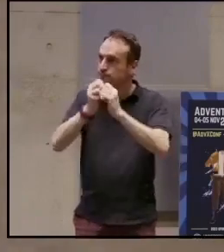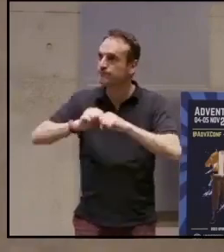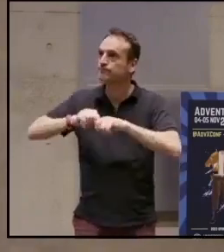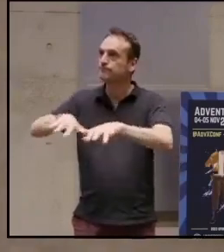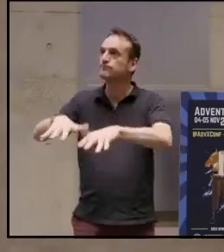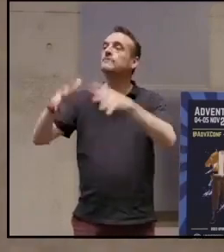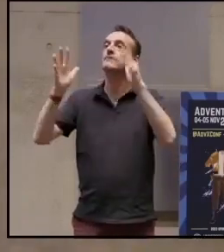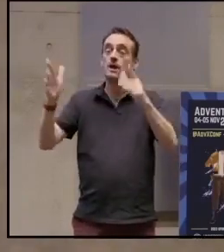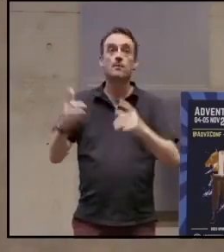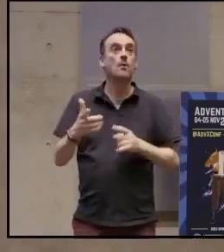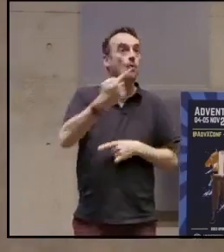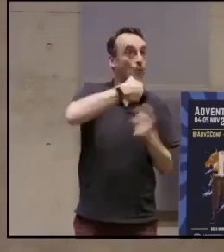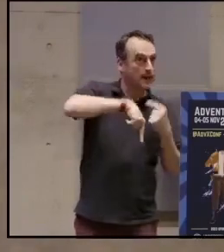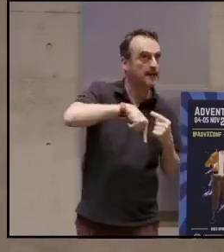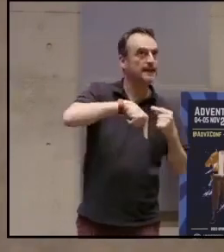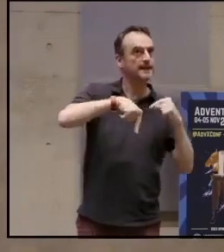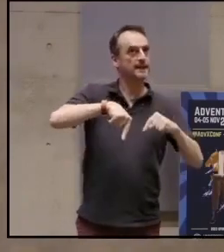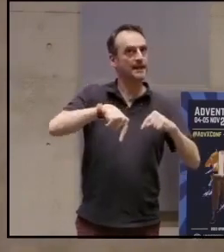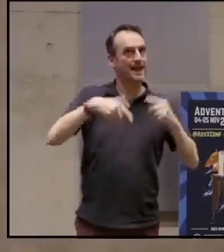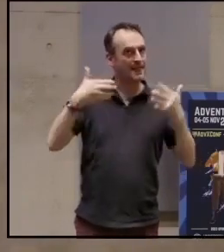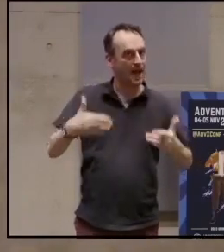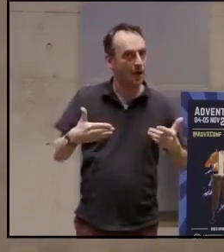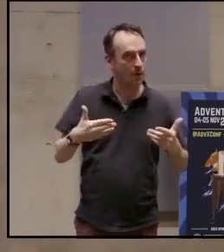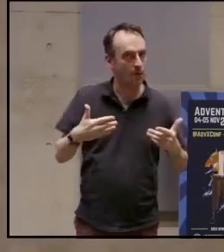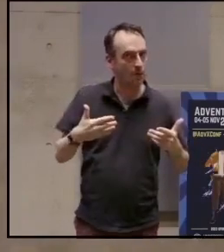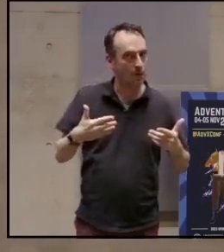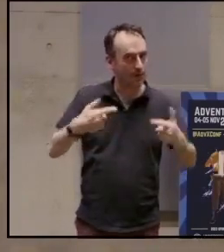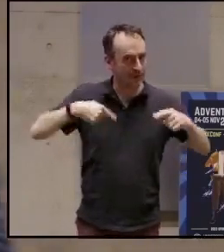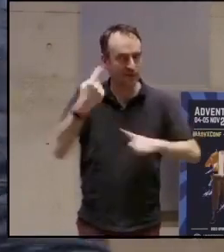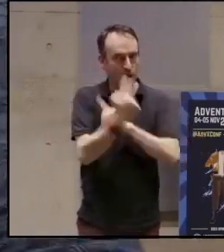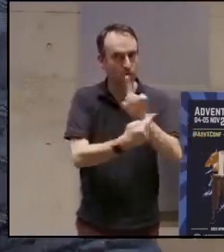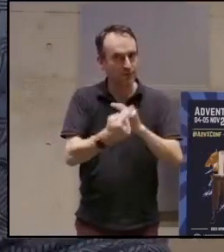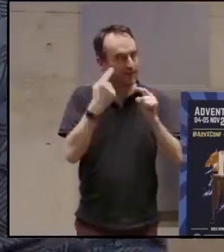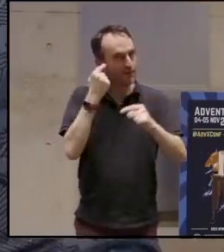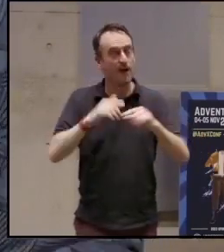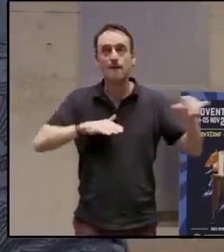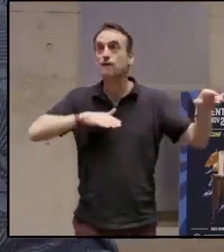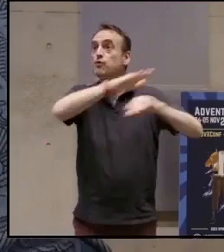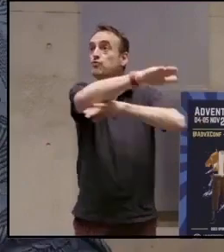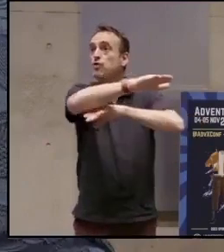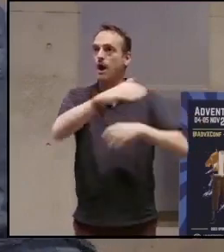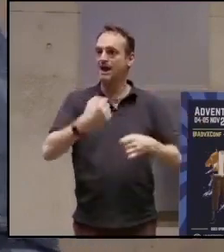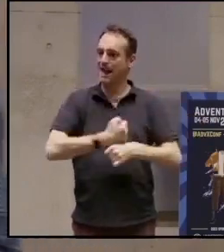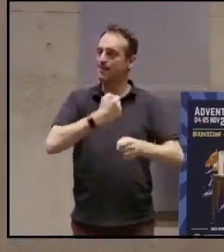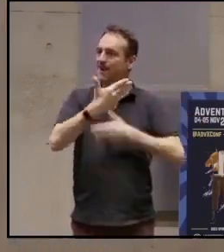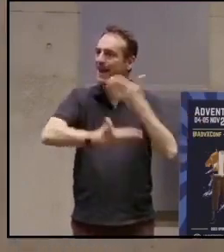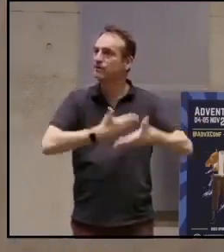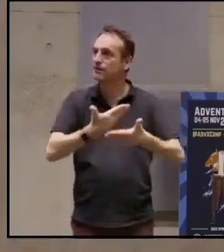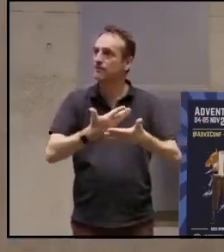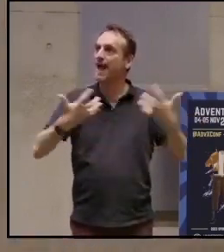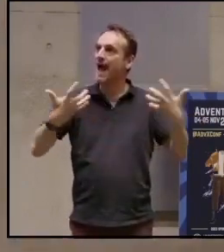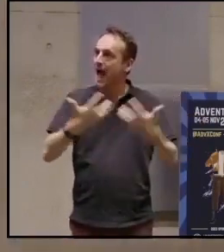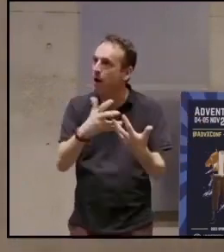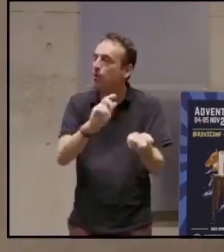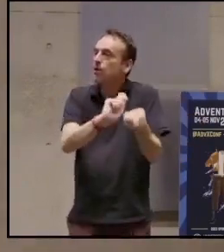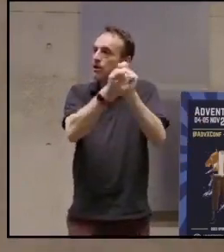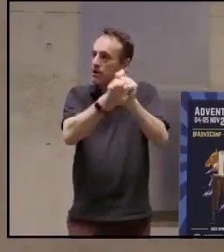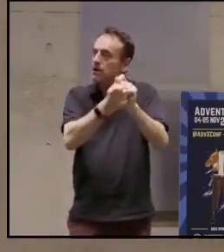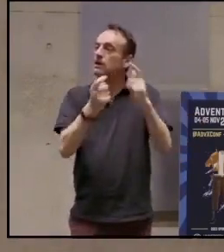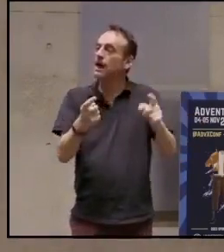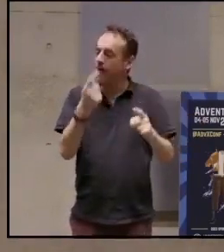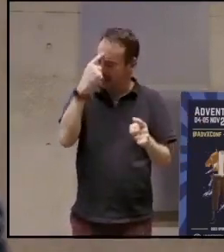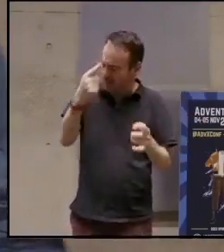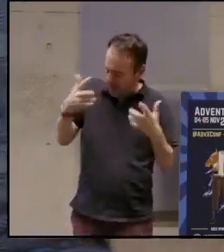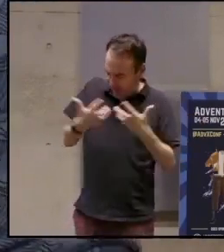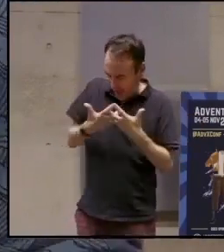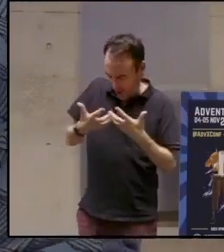But we are here at this conference to define the future of games narratives, right? And to think about how we might be able